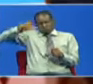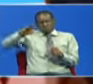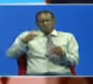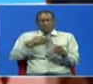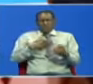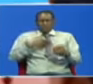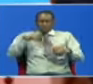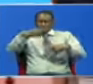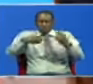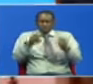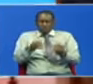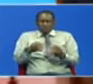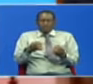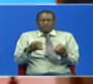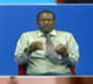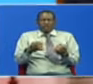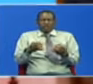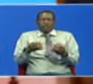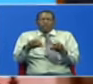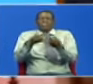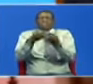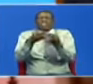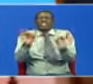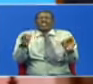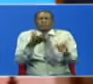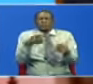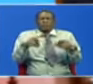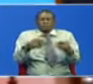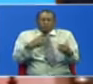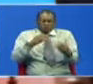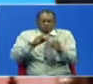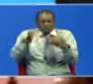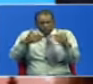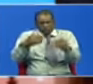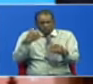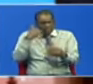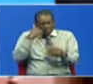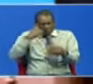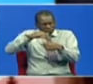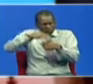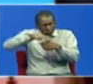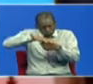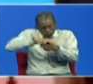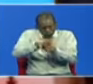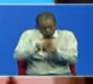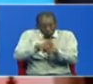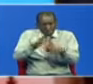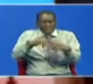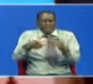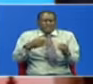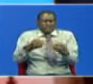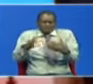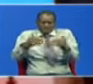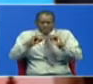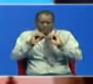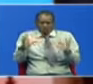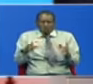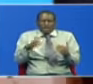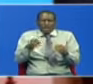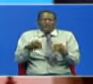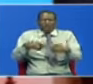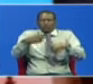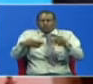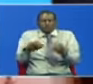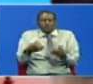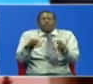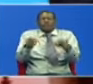on the release of asymptomatic patients to go back home to create room for the new patients who are coming in? And while on the